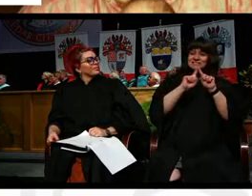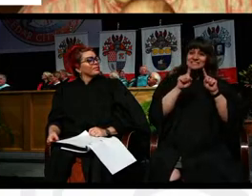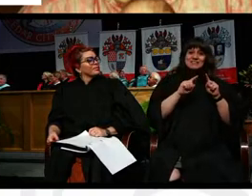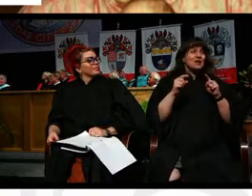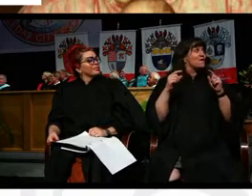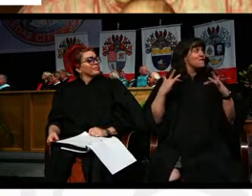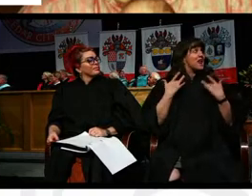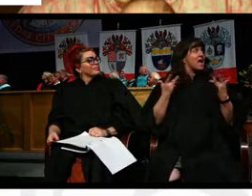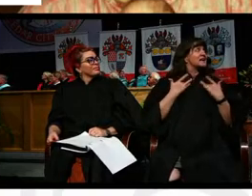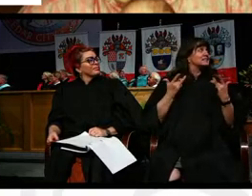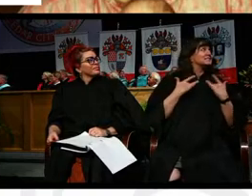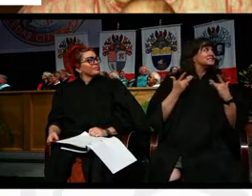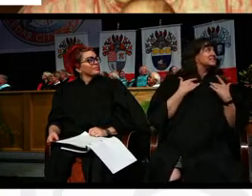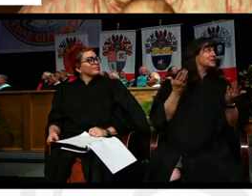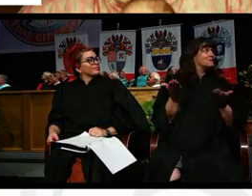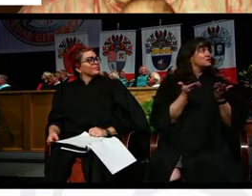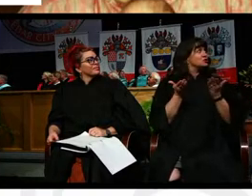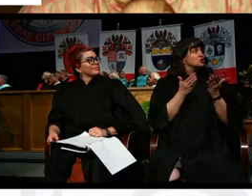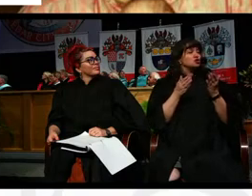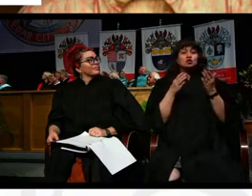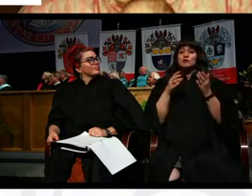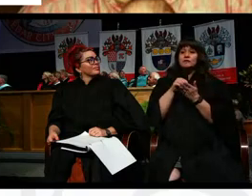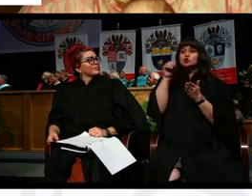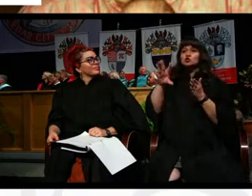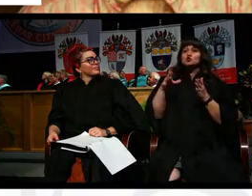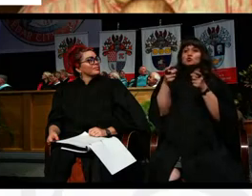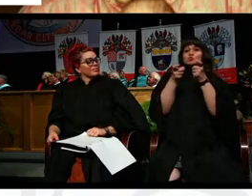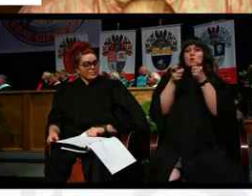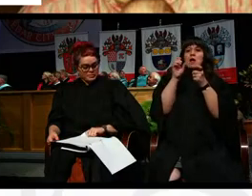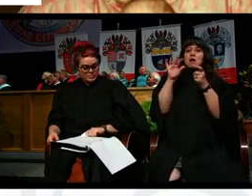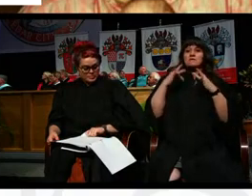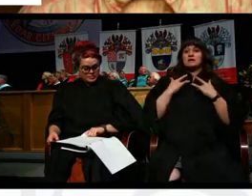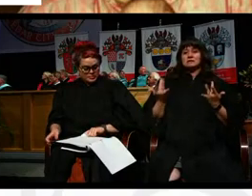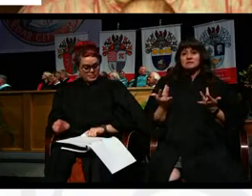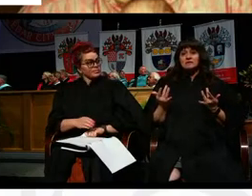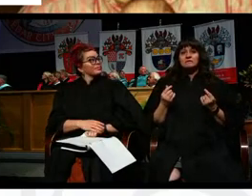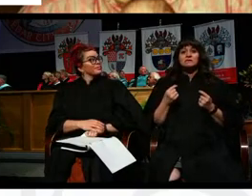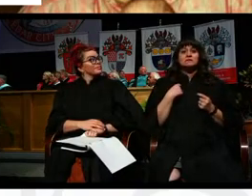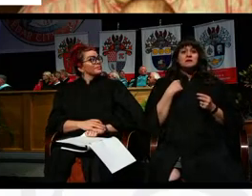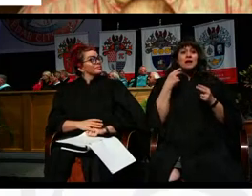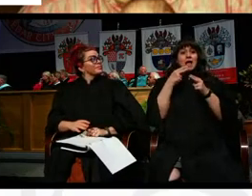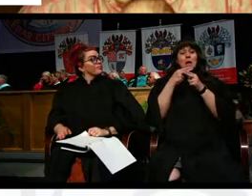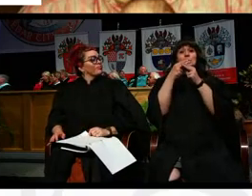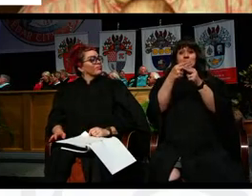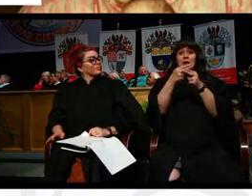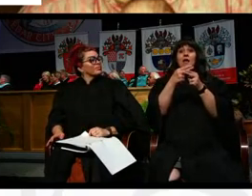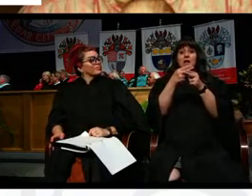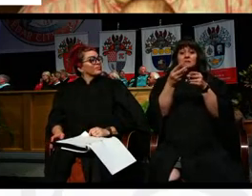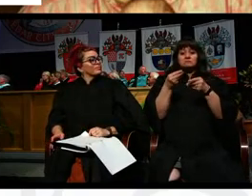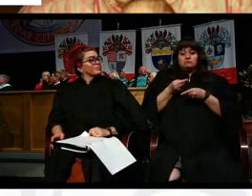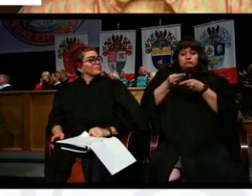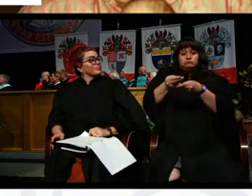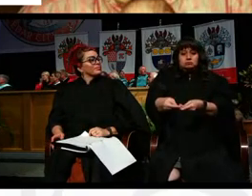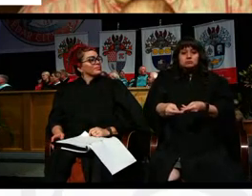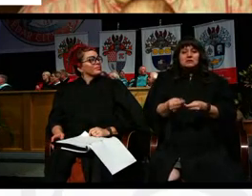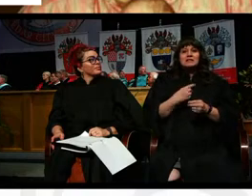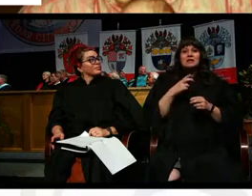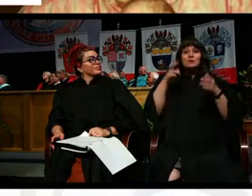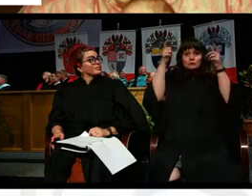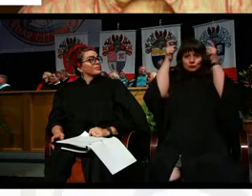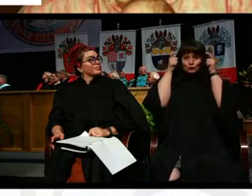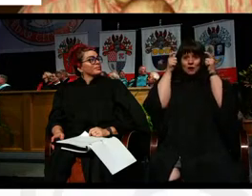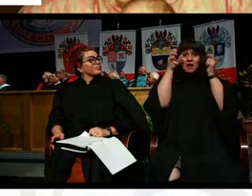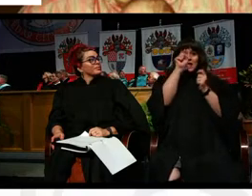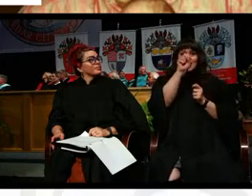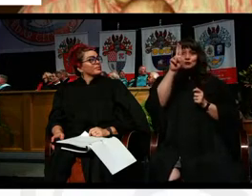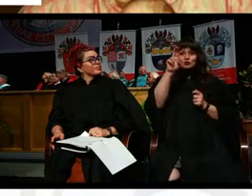with my dad, who served as director of student activities. In fact, I'm named after a student leader who was crowned Miss SUSC the year I was